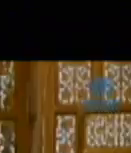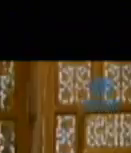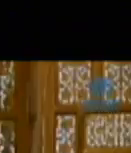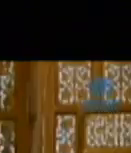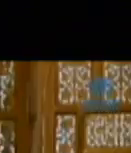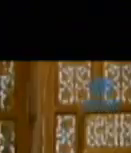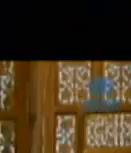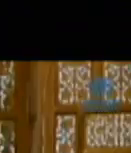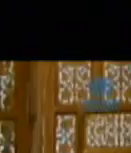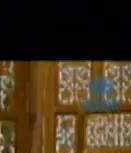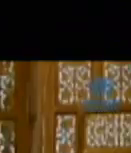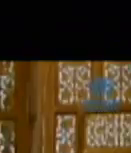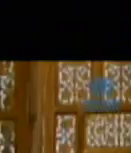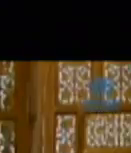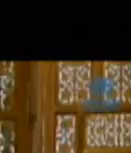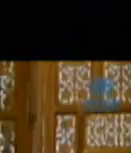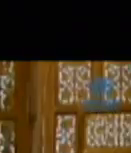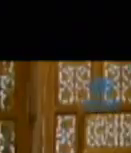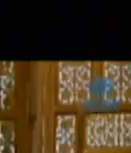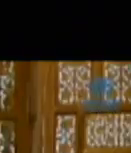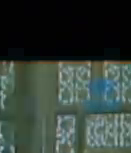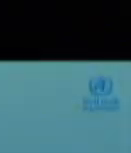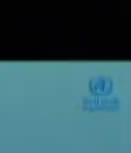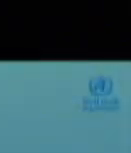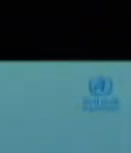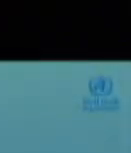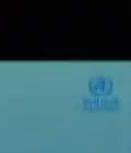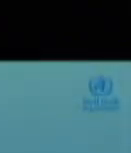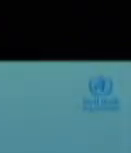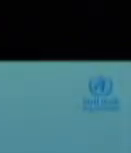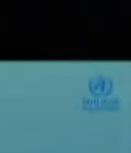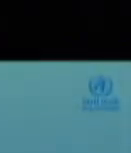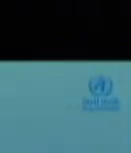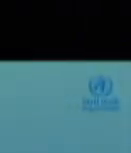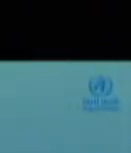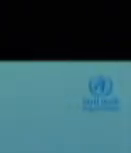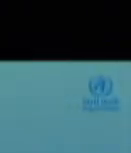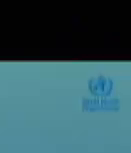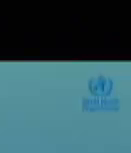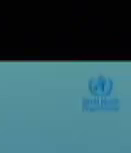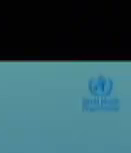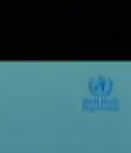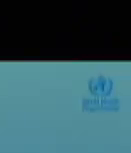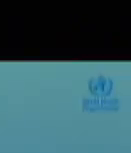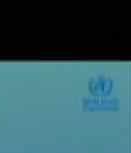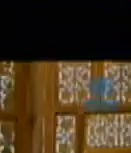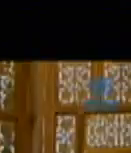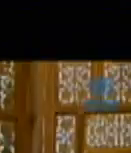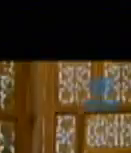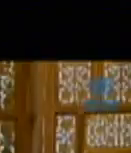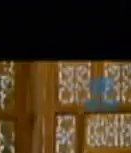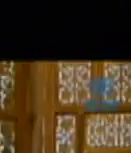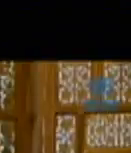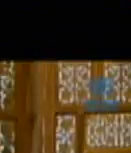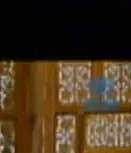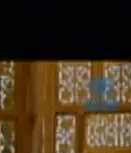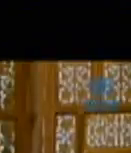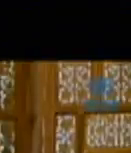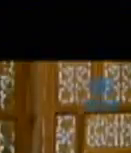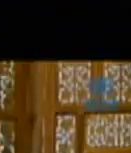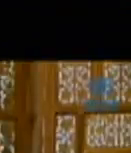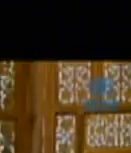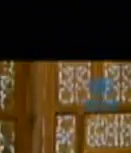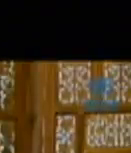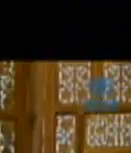concern. And these viruses need more study. And scientists are looking at the way the virus transmits, the disease that it causes,